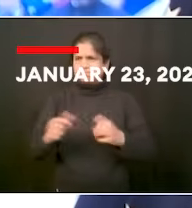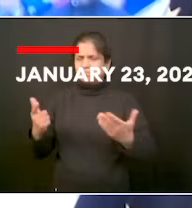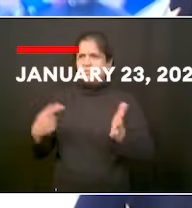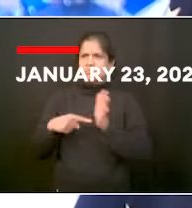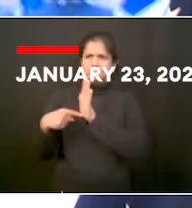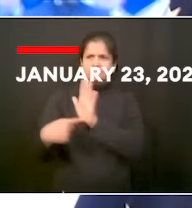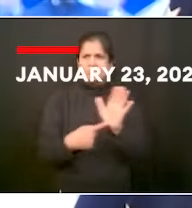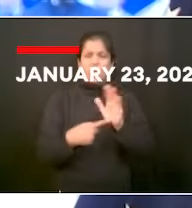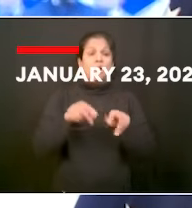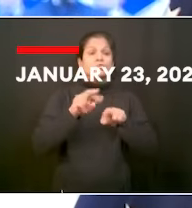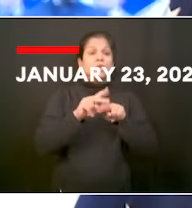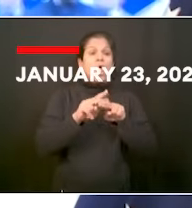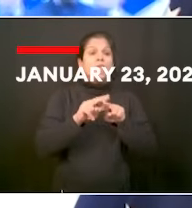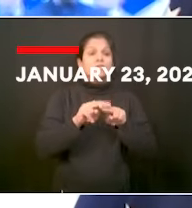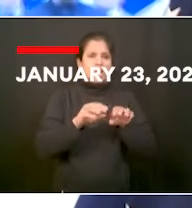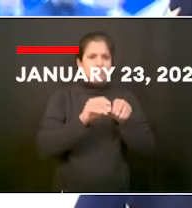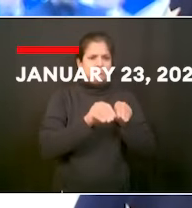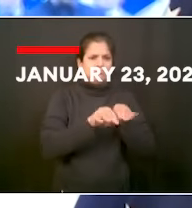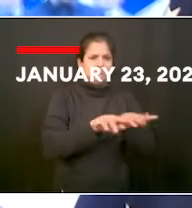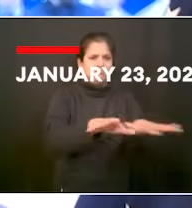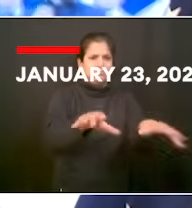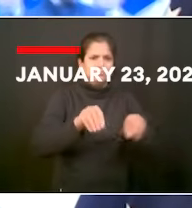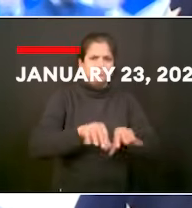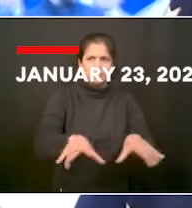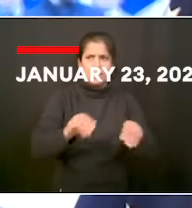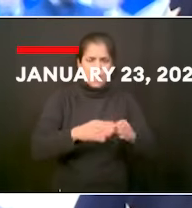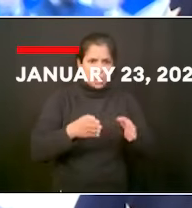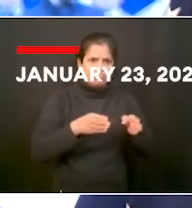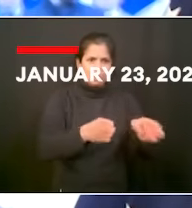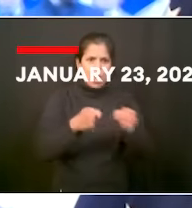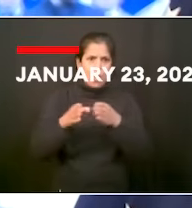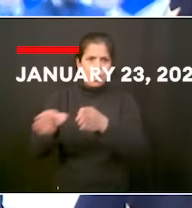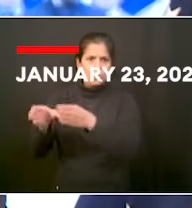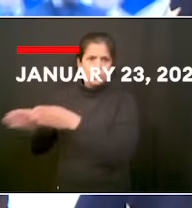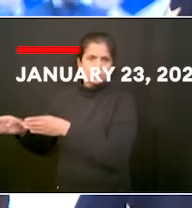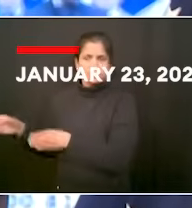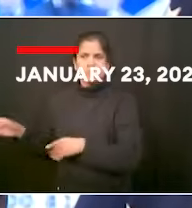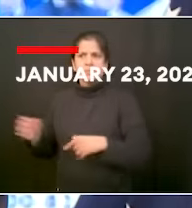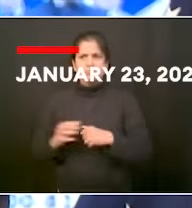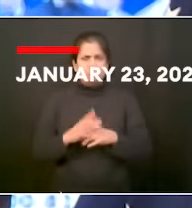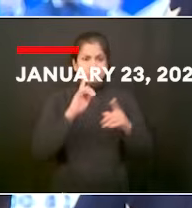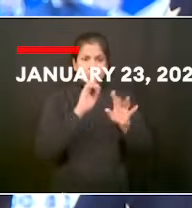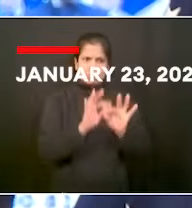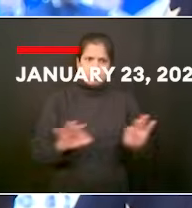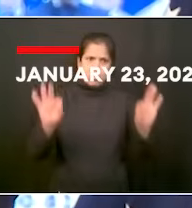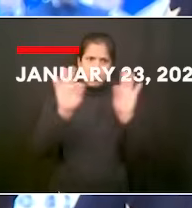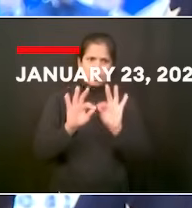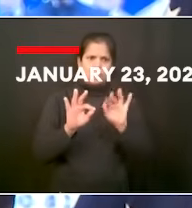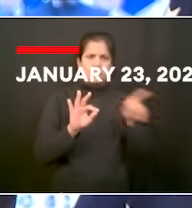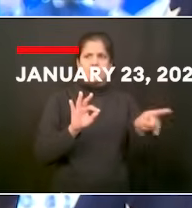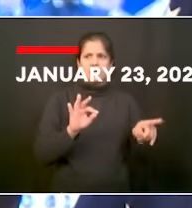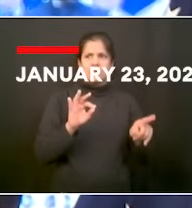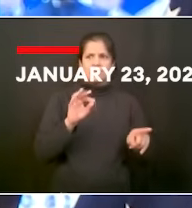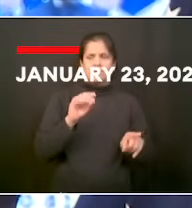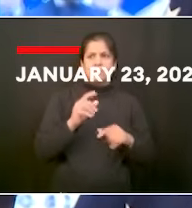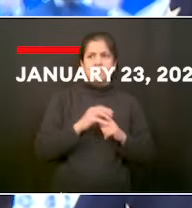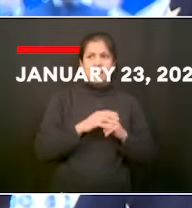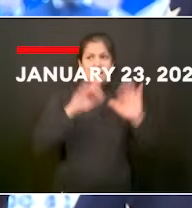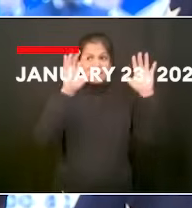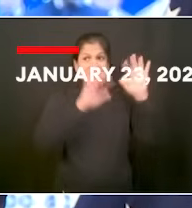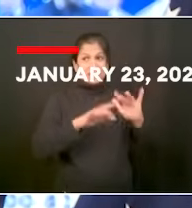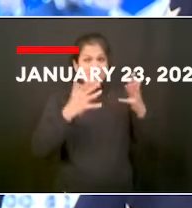major roadways. That's not just critical in preparing for the storm, but also in ensuring that once the storm has passed, that we can return back to the city as it